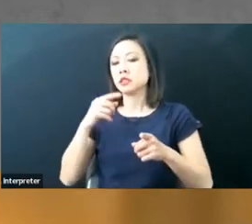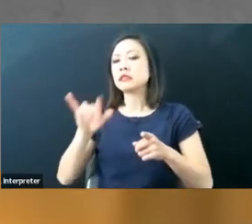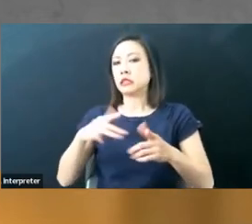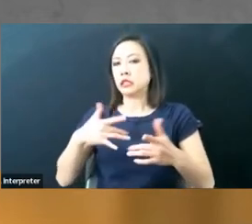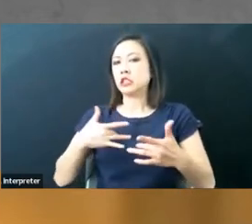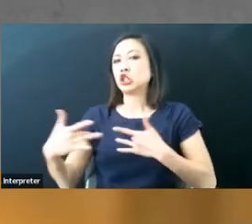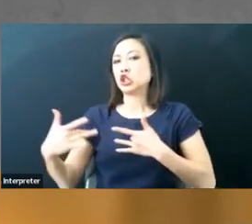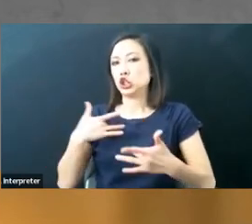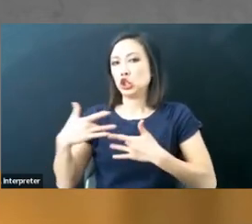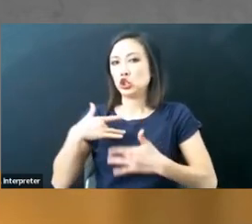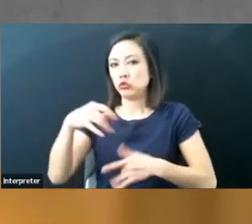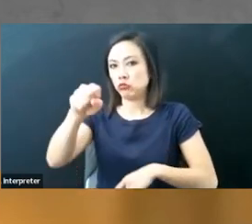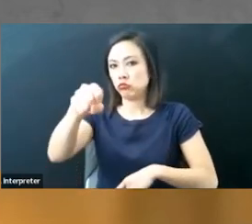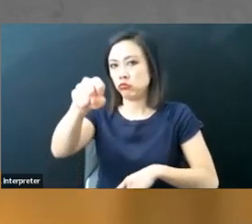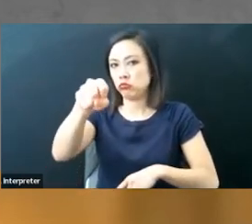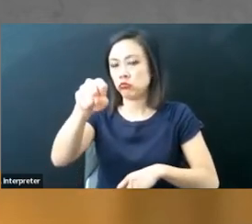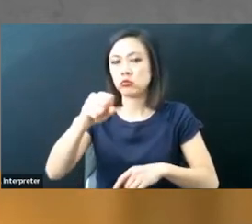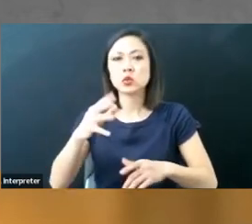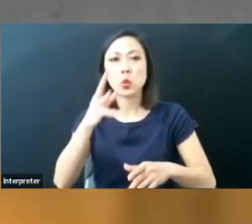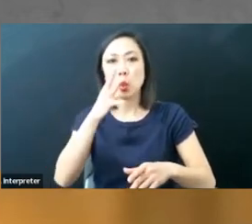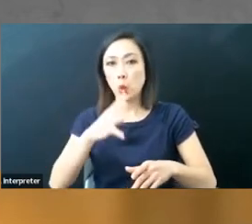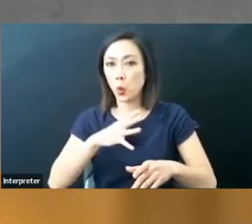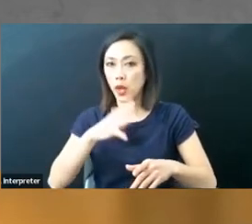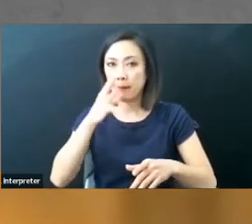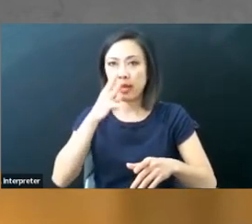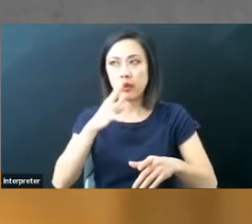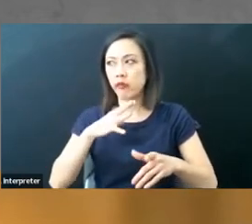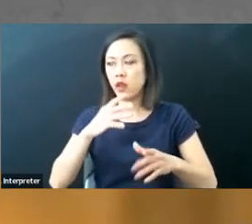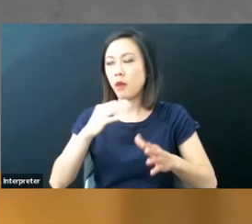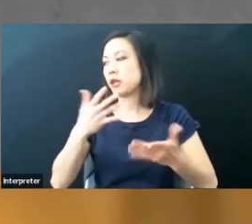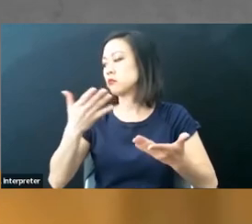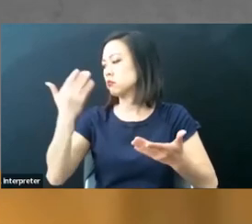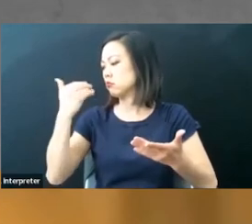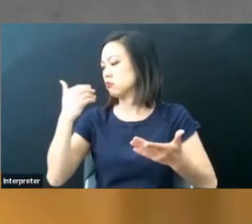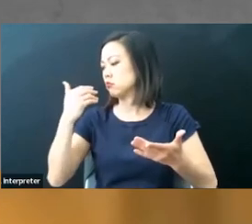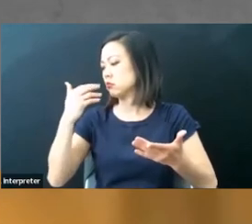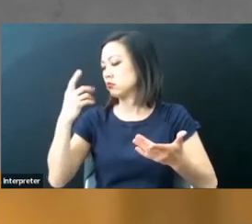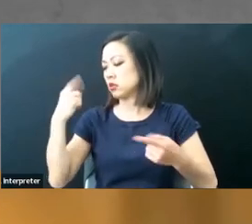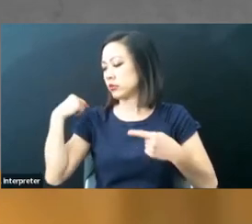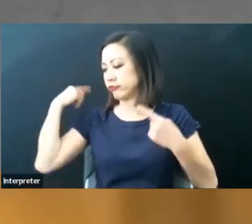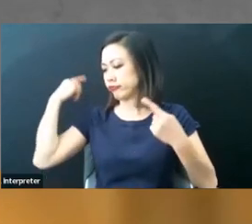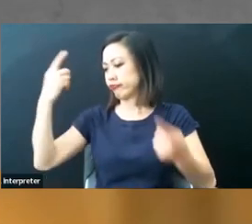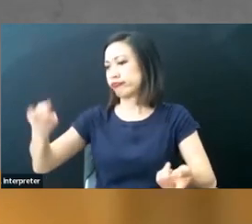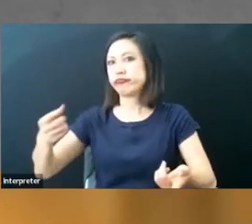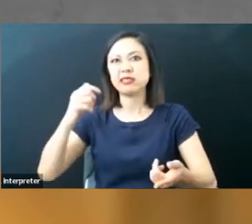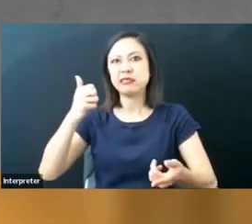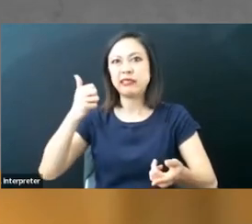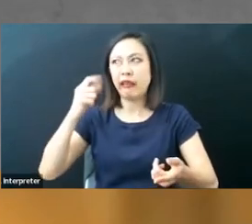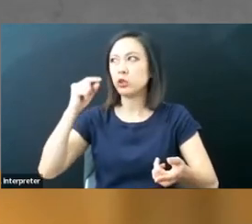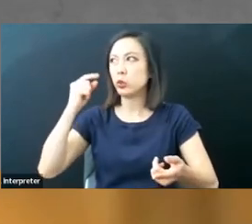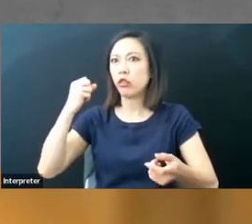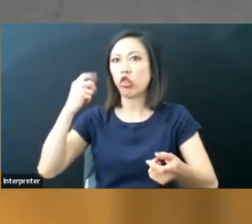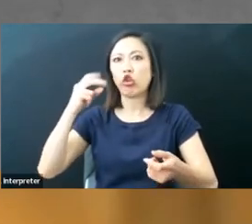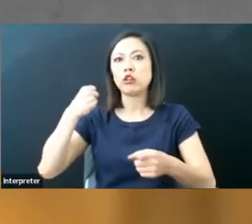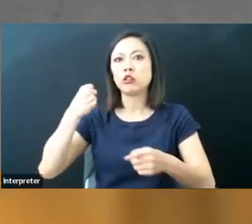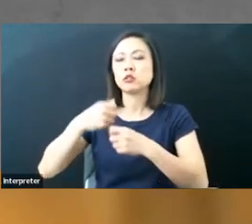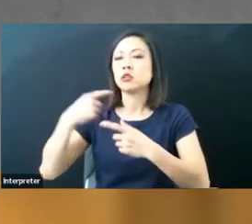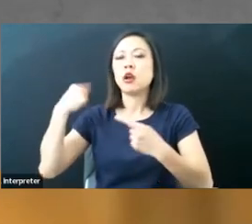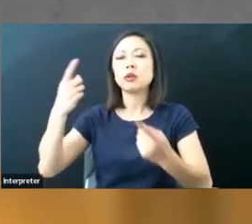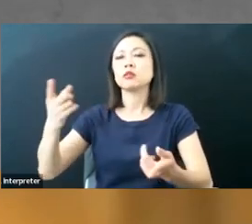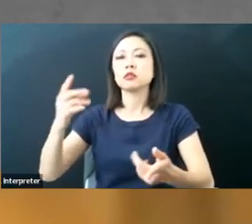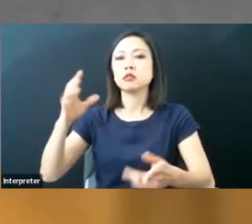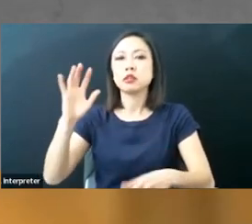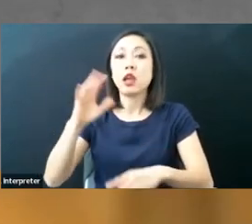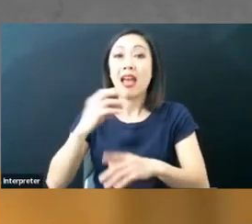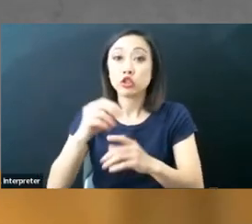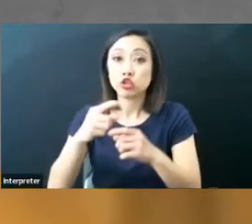that women have gone back, I don't know if it's decades, but it's pretty awful as a result of the pandemic. And so we've been